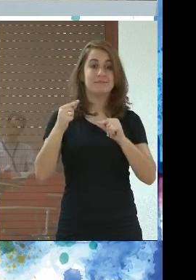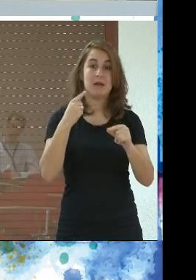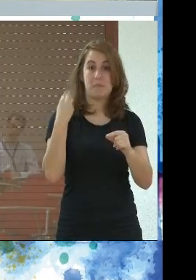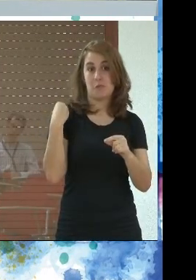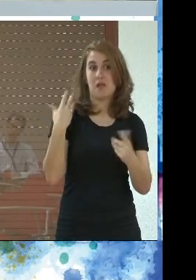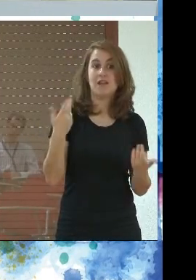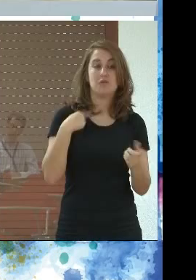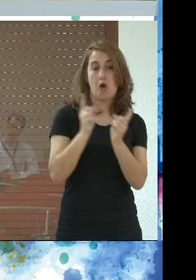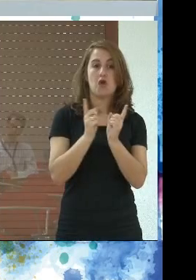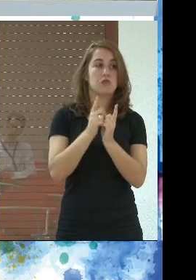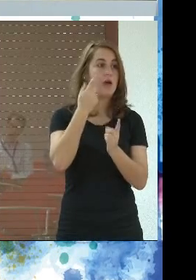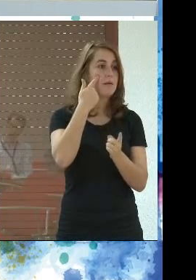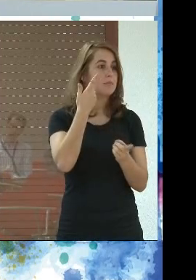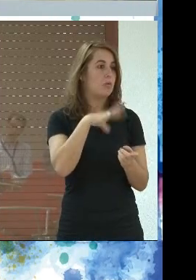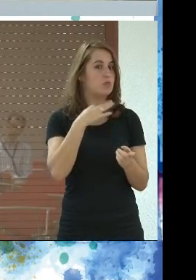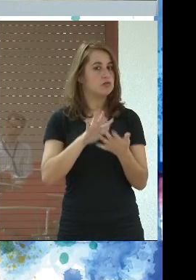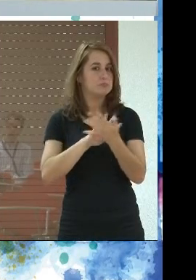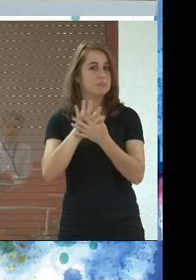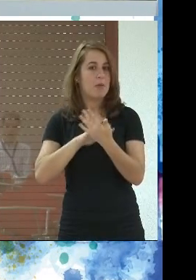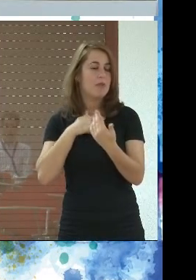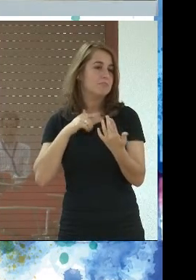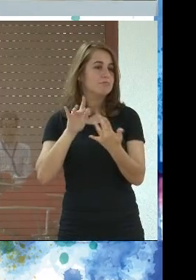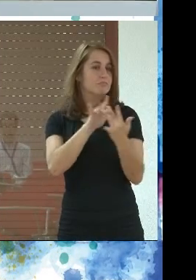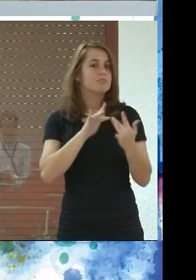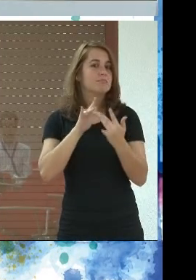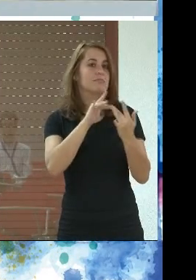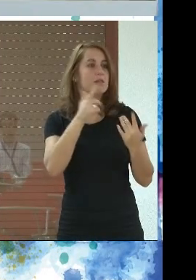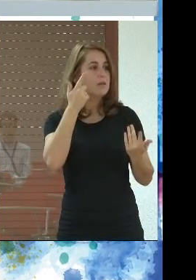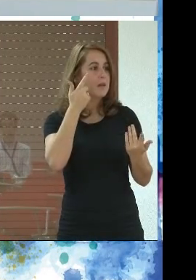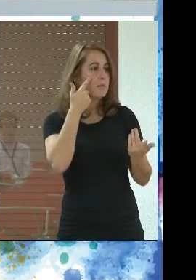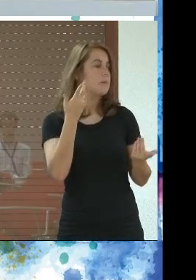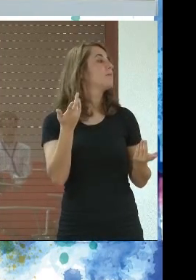essa ditadura vai longe? Sim, que